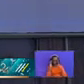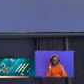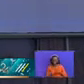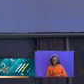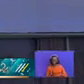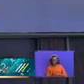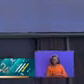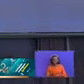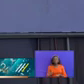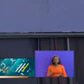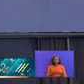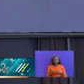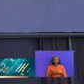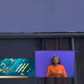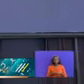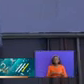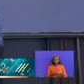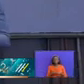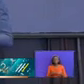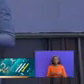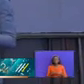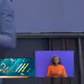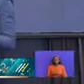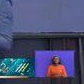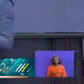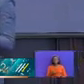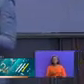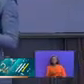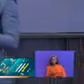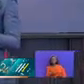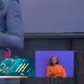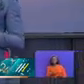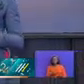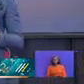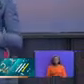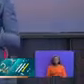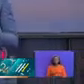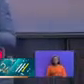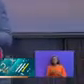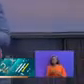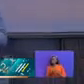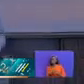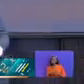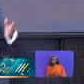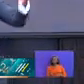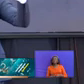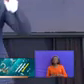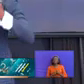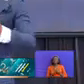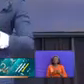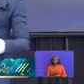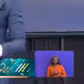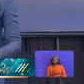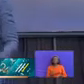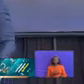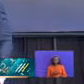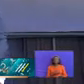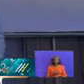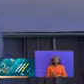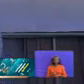calls the whatever they're calling virtual reality you can choose a worship song from ruach and hear the preaching